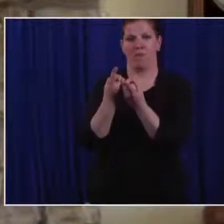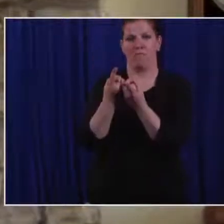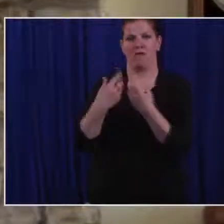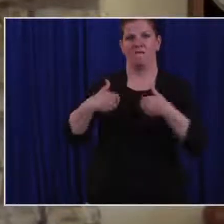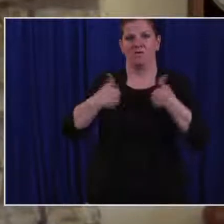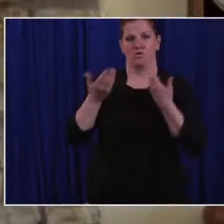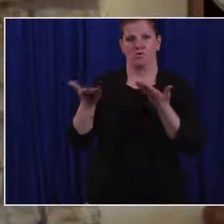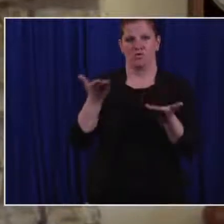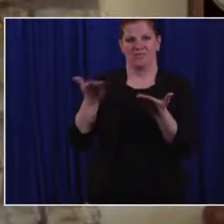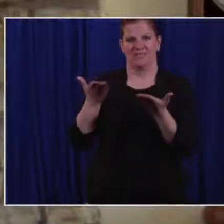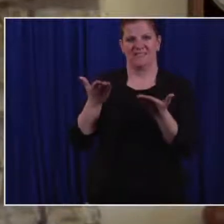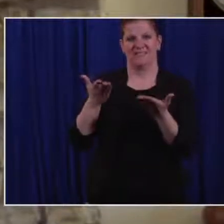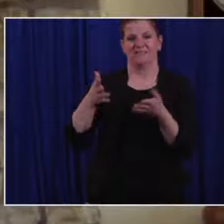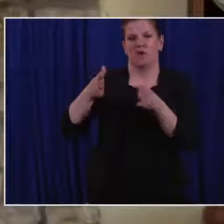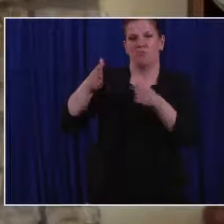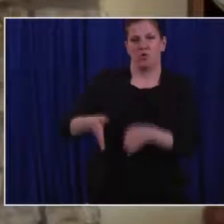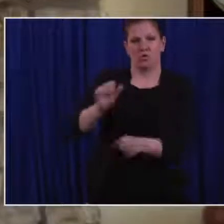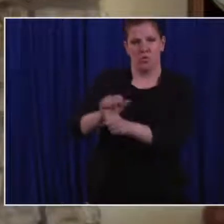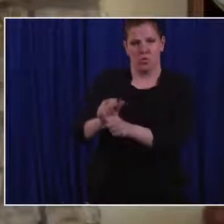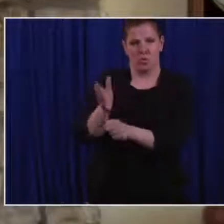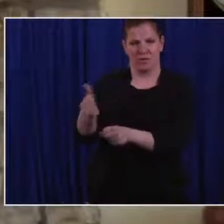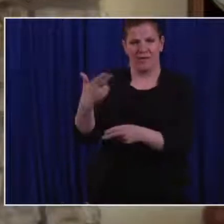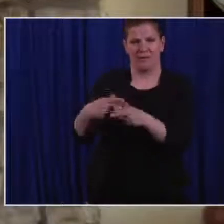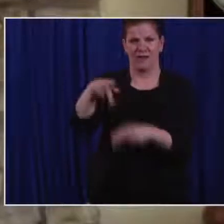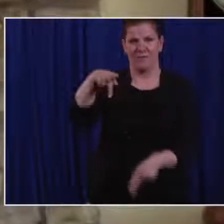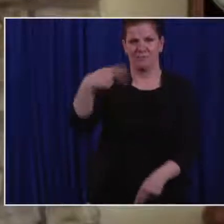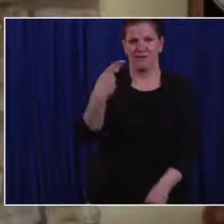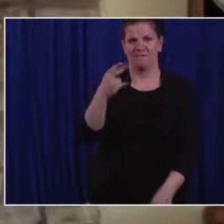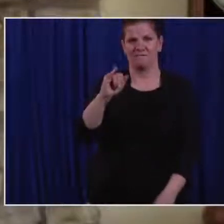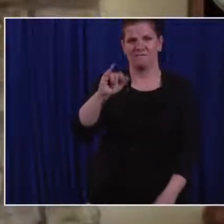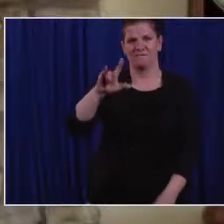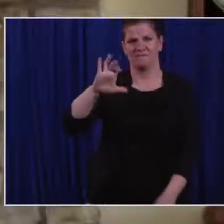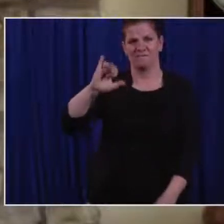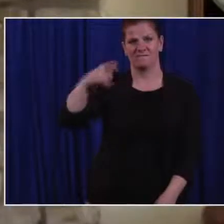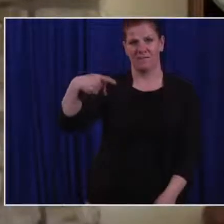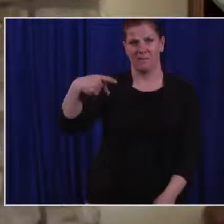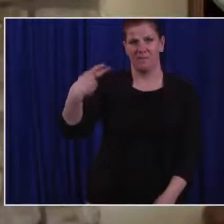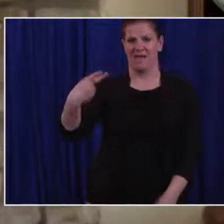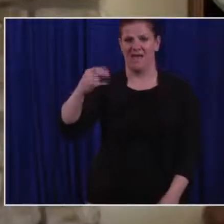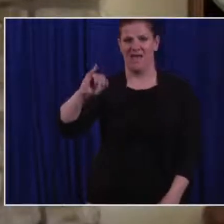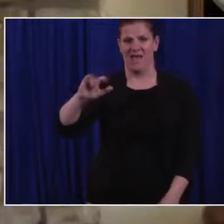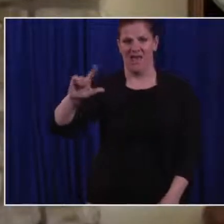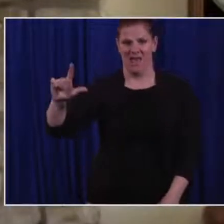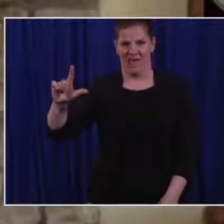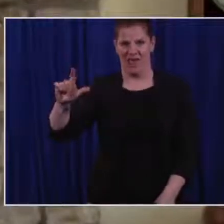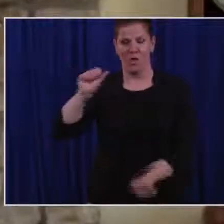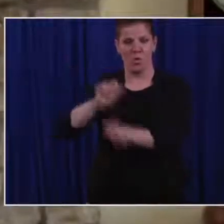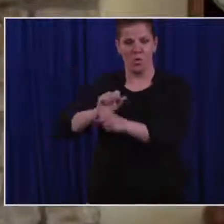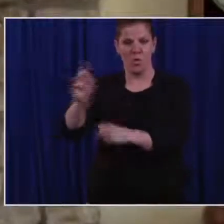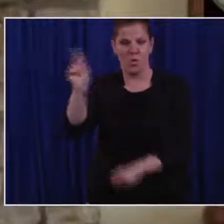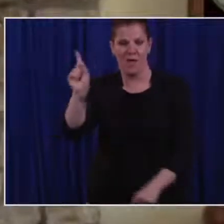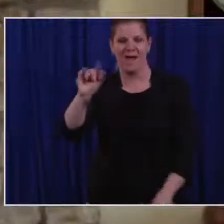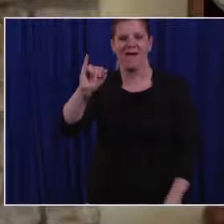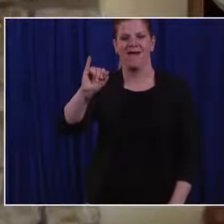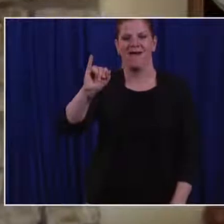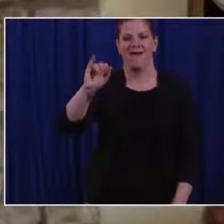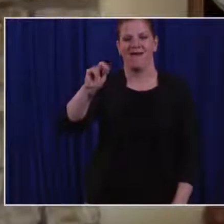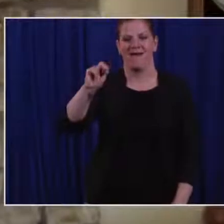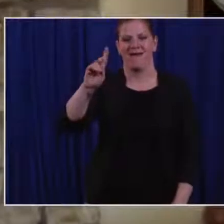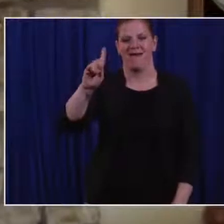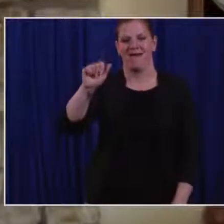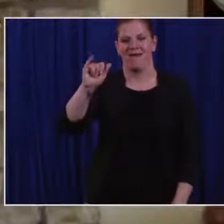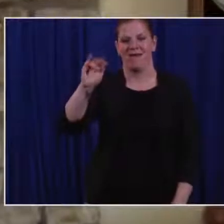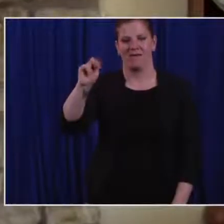the Indian River Juvenile Correction Facility in Massillon, died on March 1 after battling COVID-19.